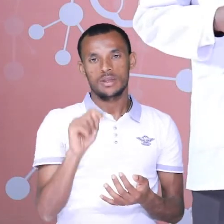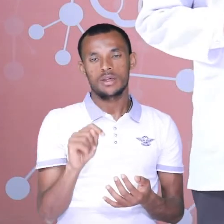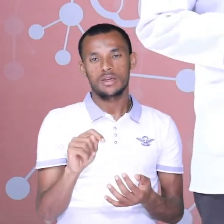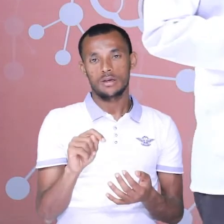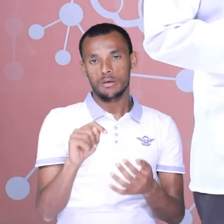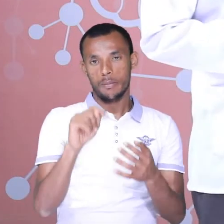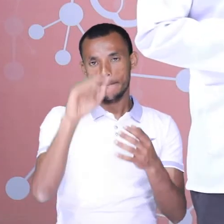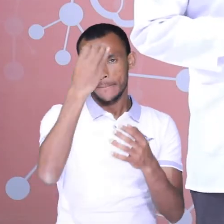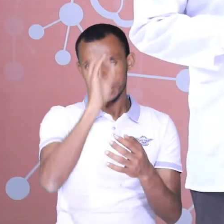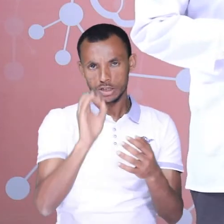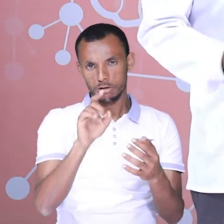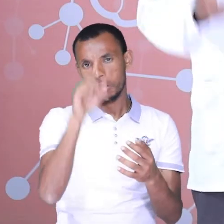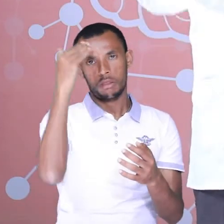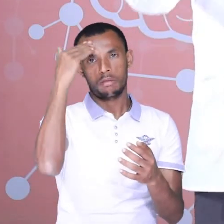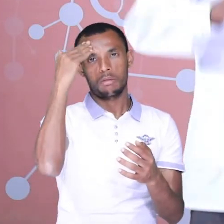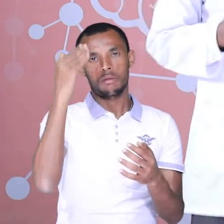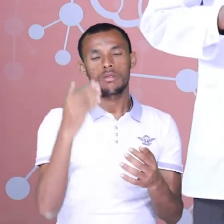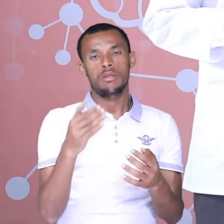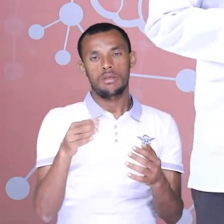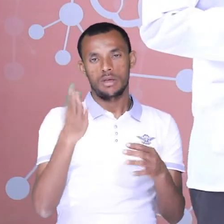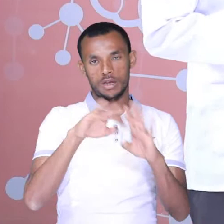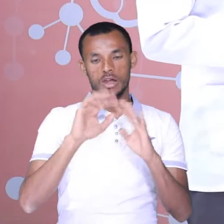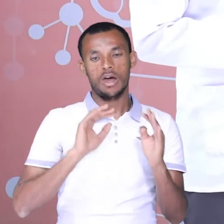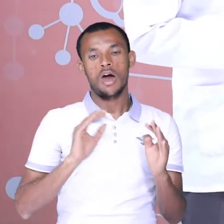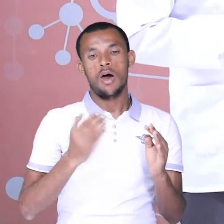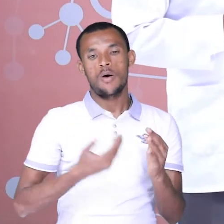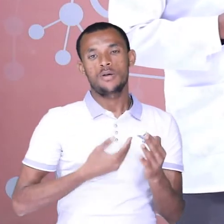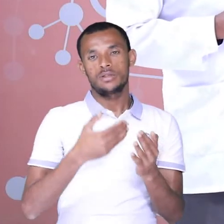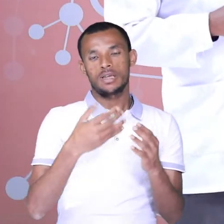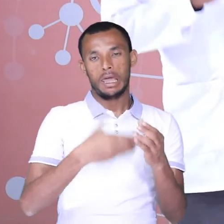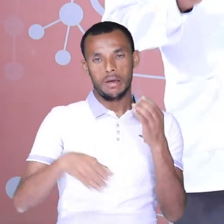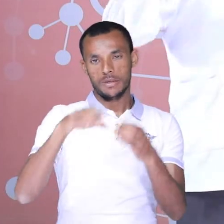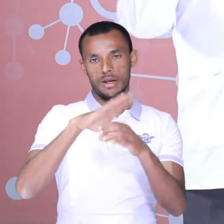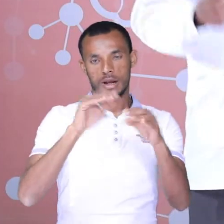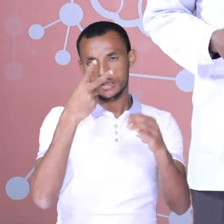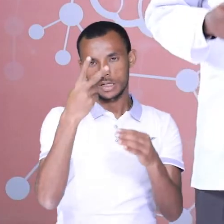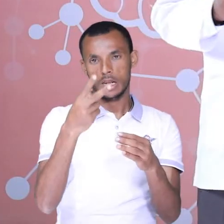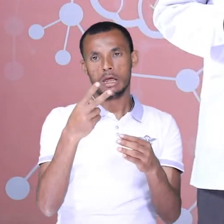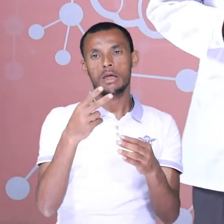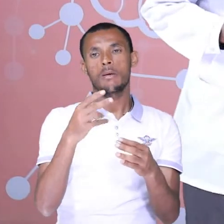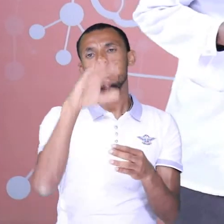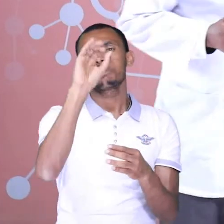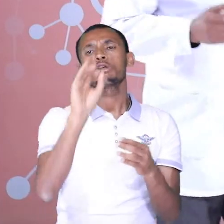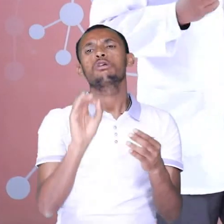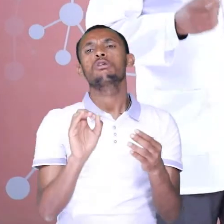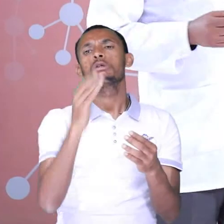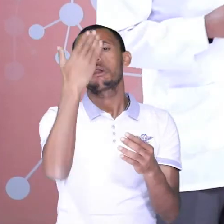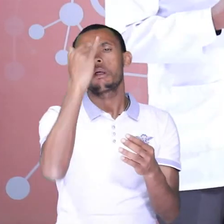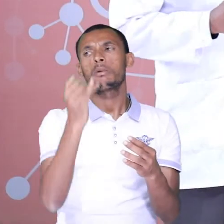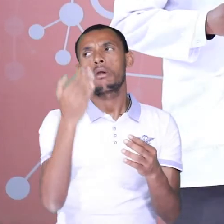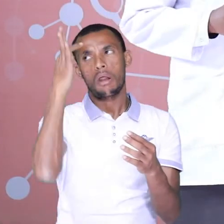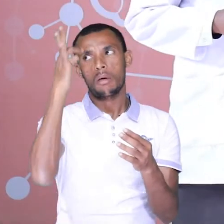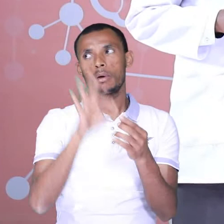percentage is familiar term for you, but in our subject chemistry, for what purpose do we